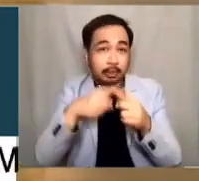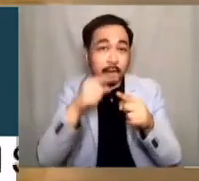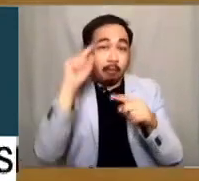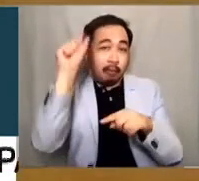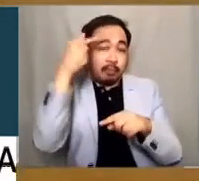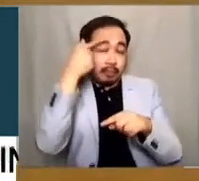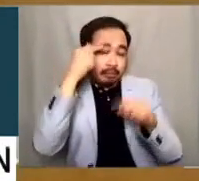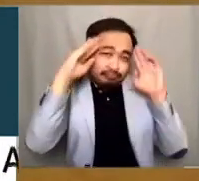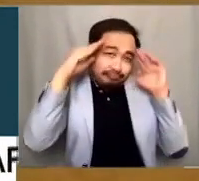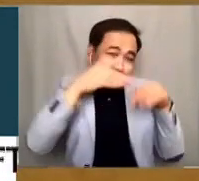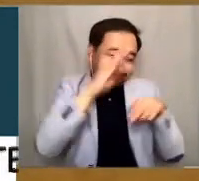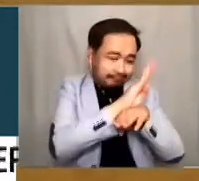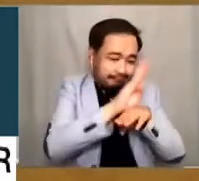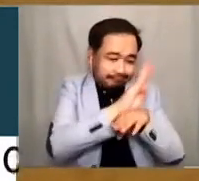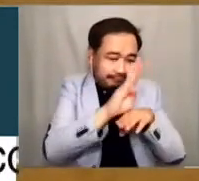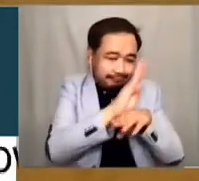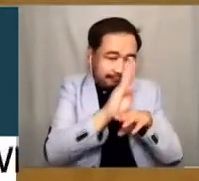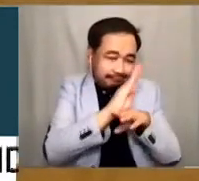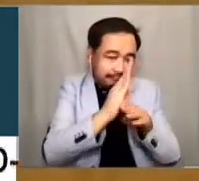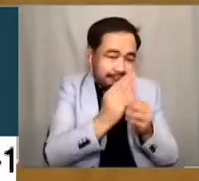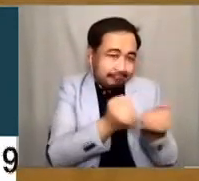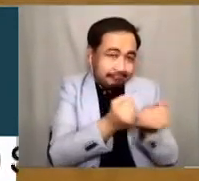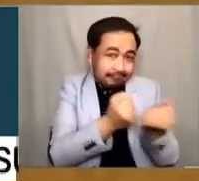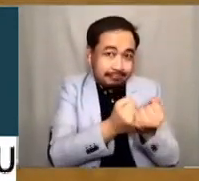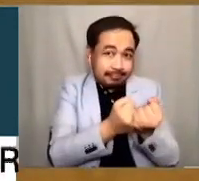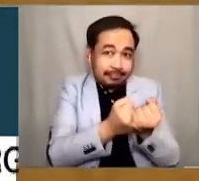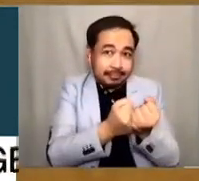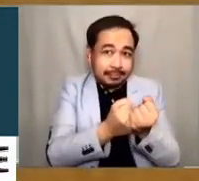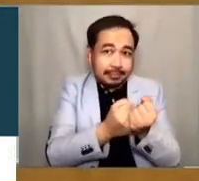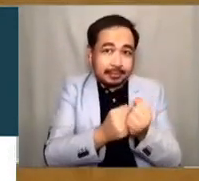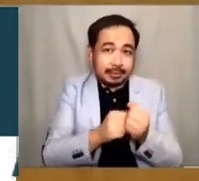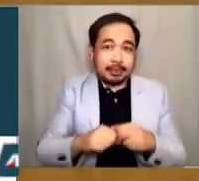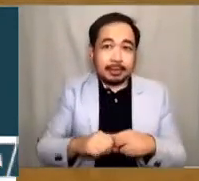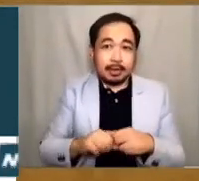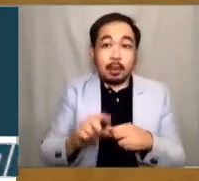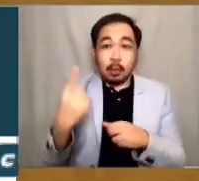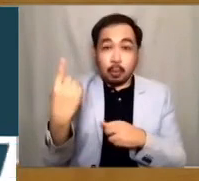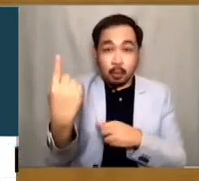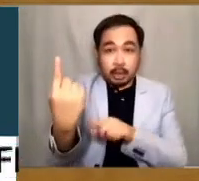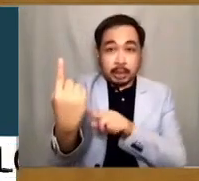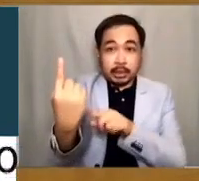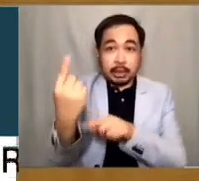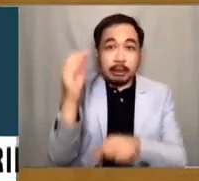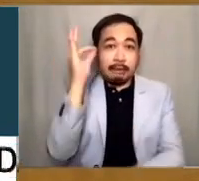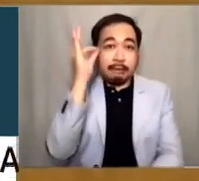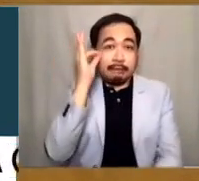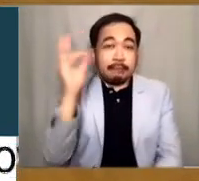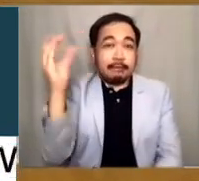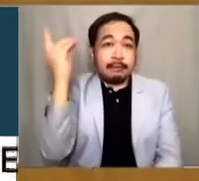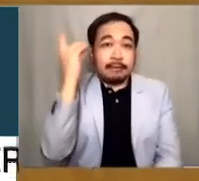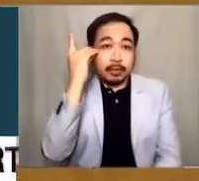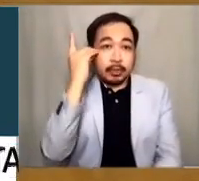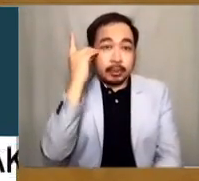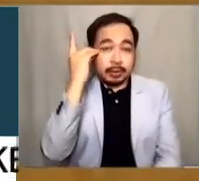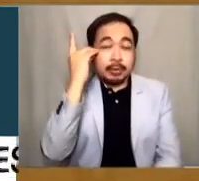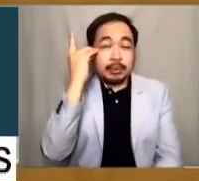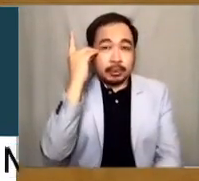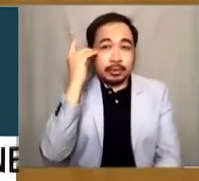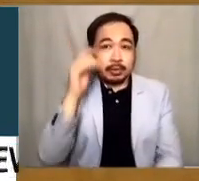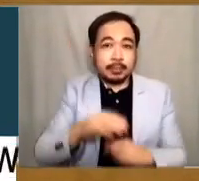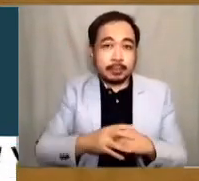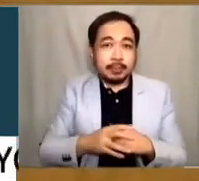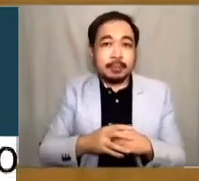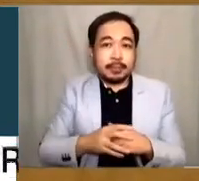One of them is Senator Frank Dillon. In an interview,